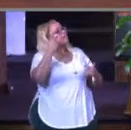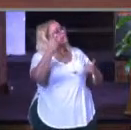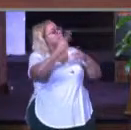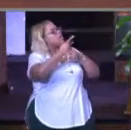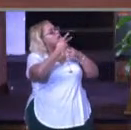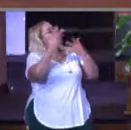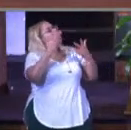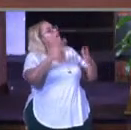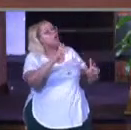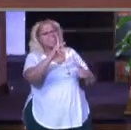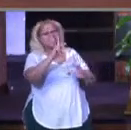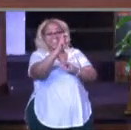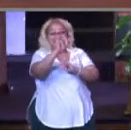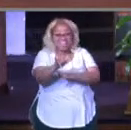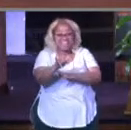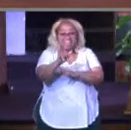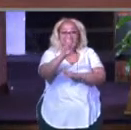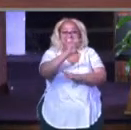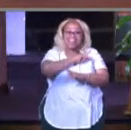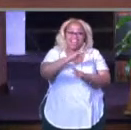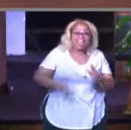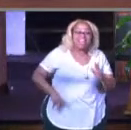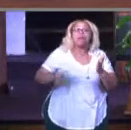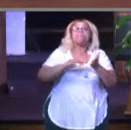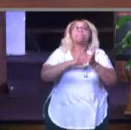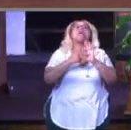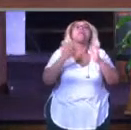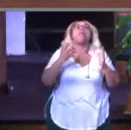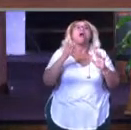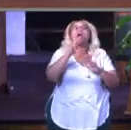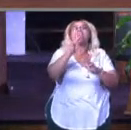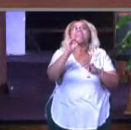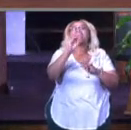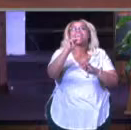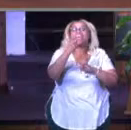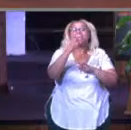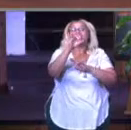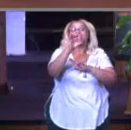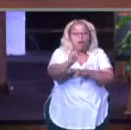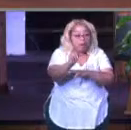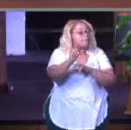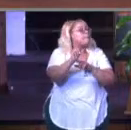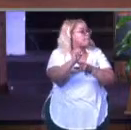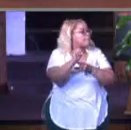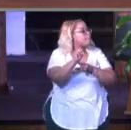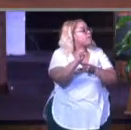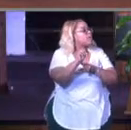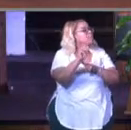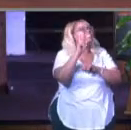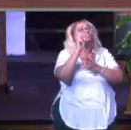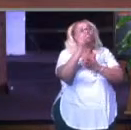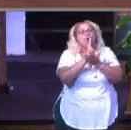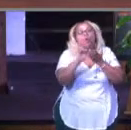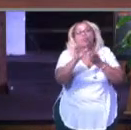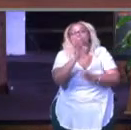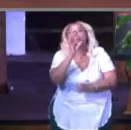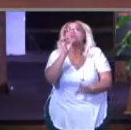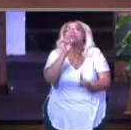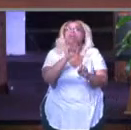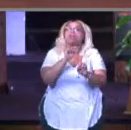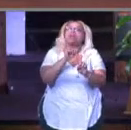just figured out what the keys to the kingdom actually are. The keys to the kingdom are the Holy